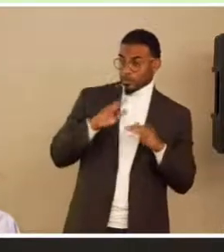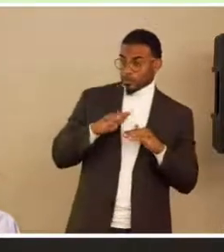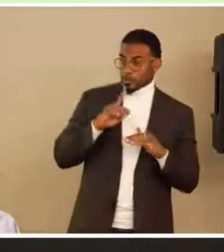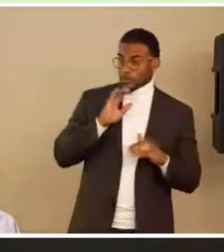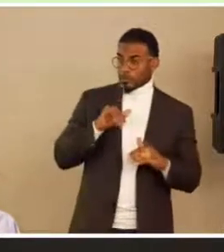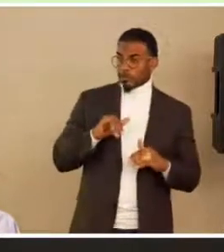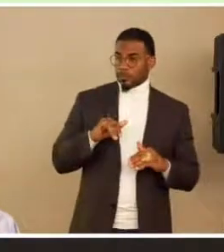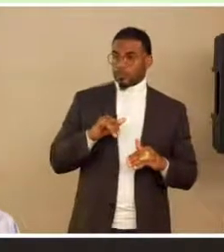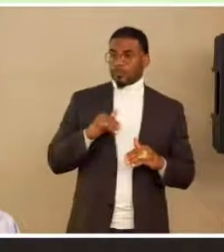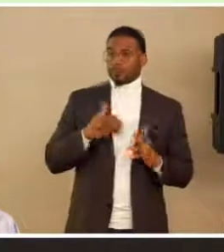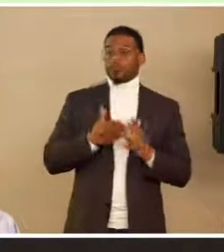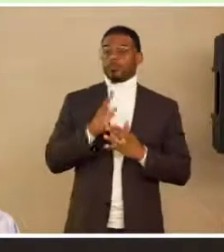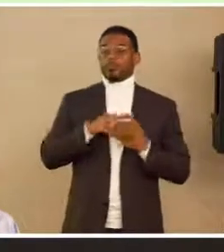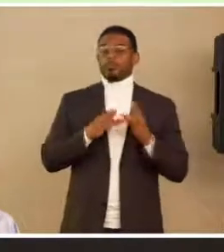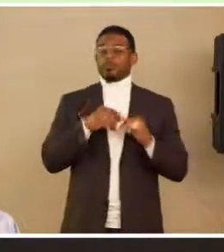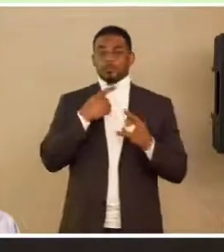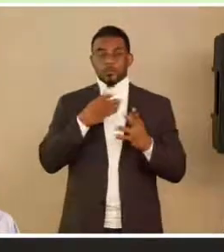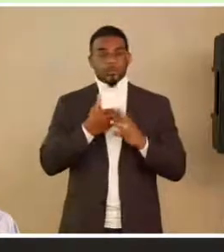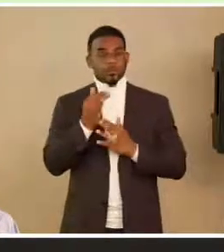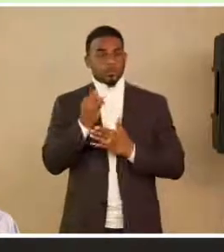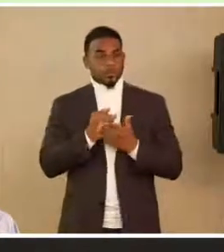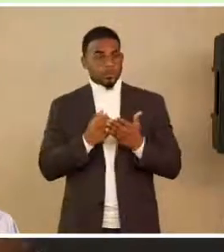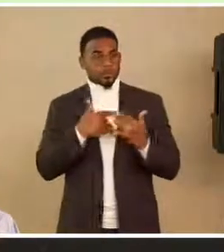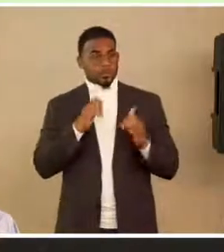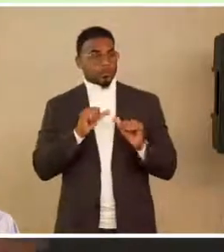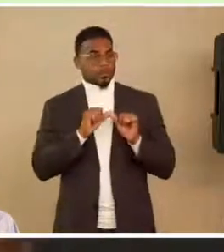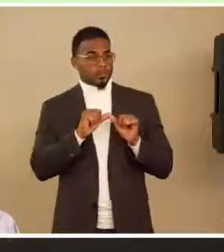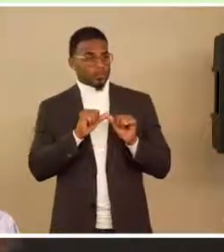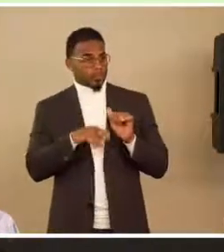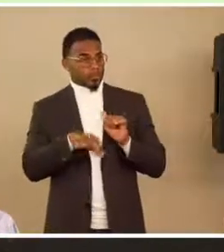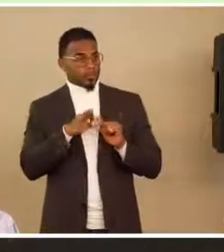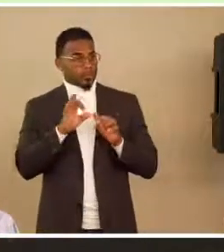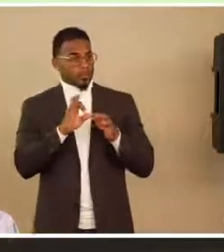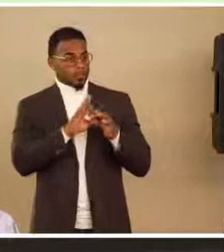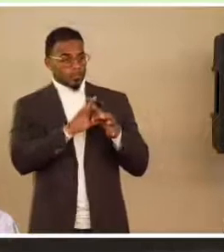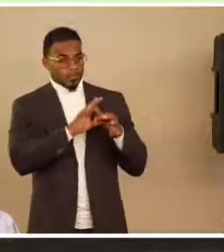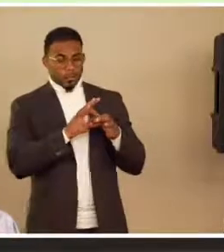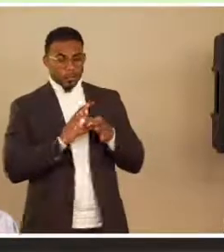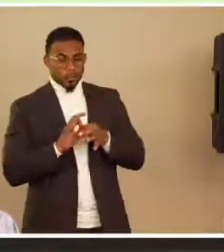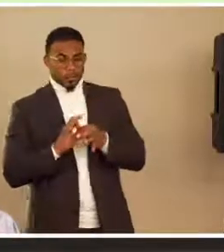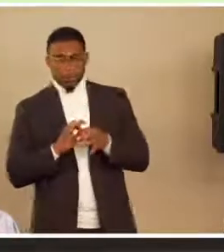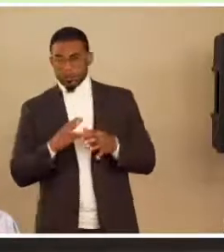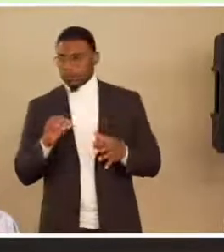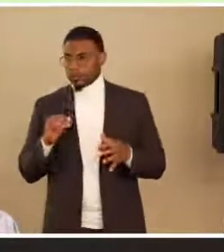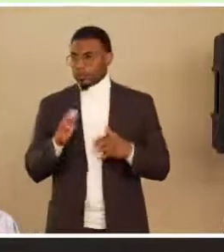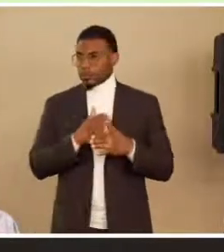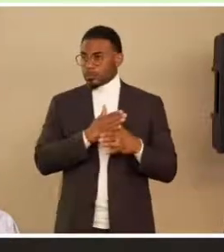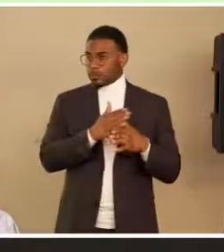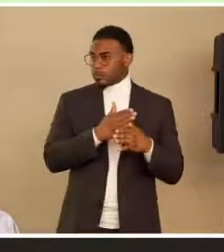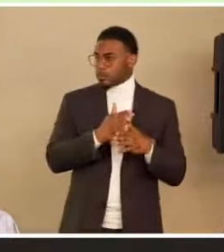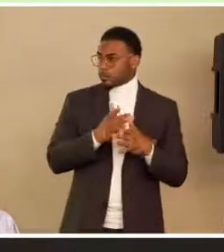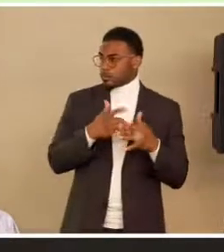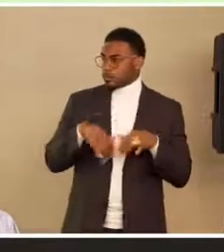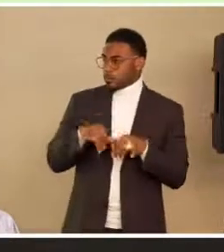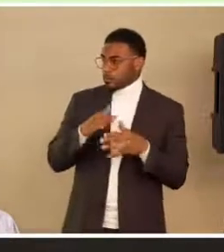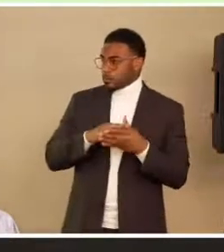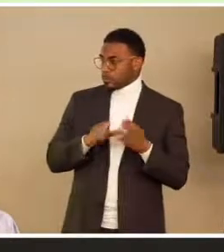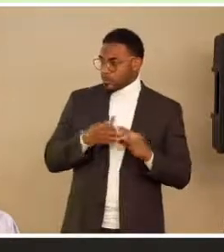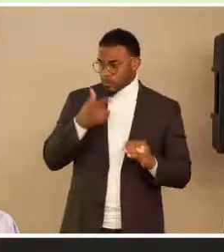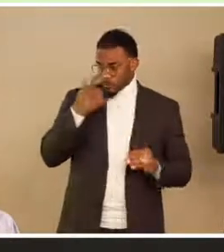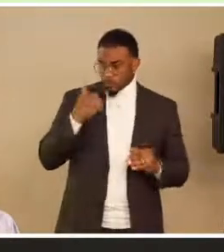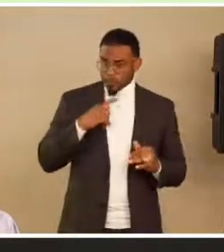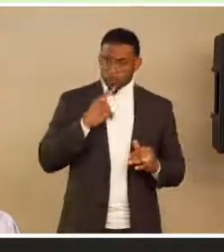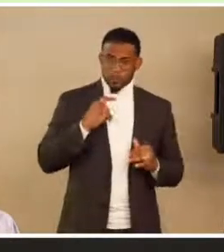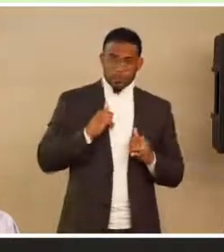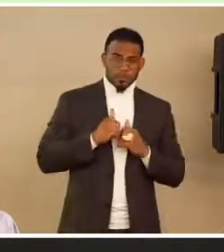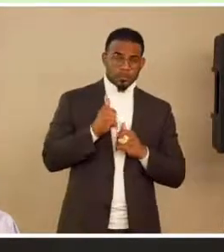least, is that through storytelling and through the arts, that we can continue to find these connections and share common stories, because